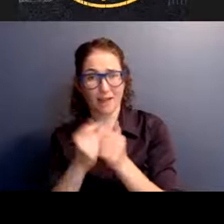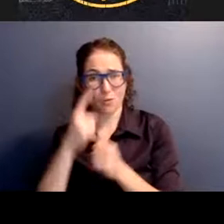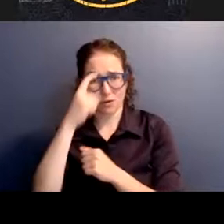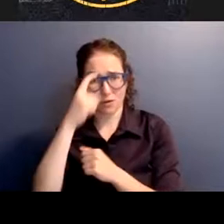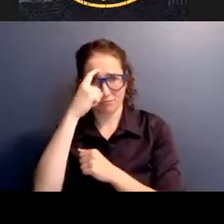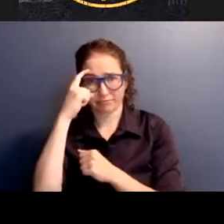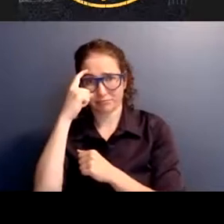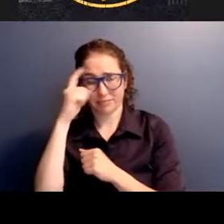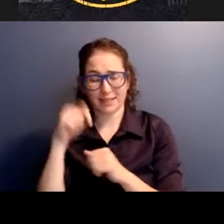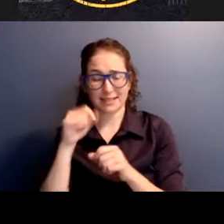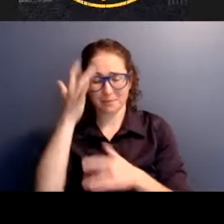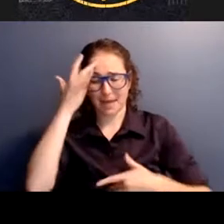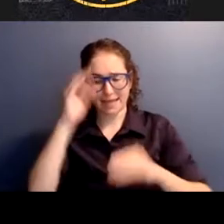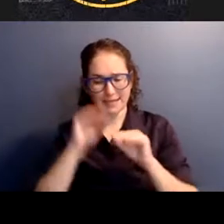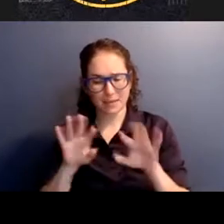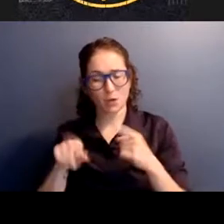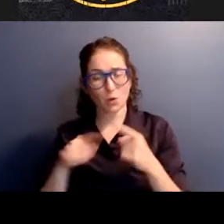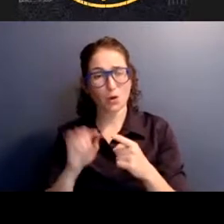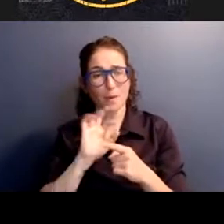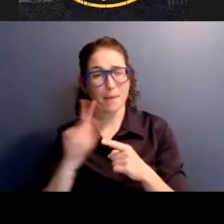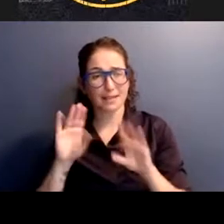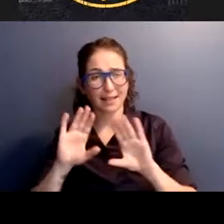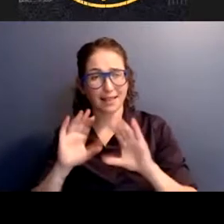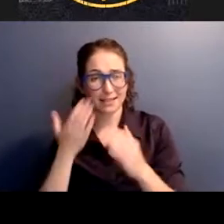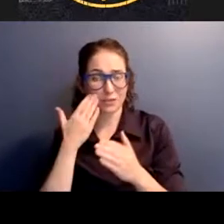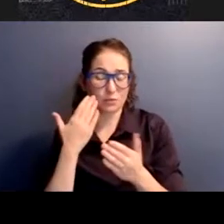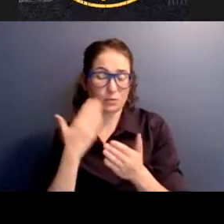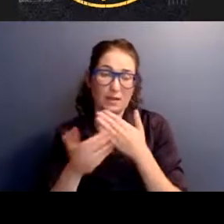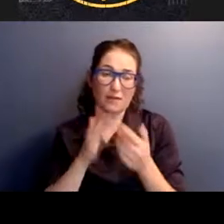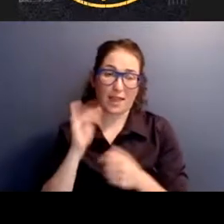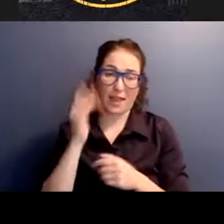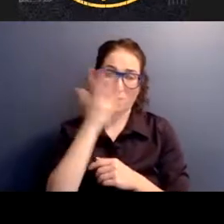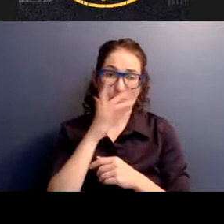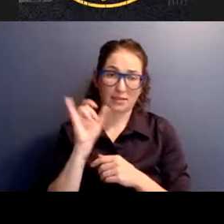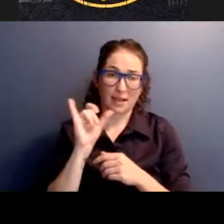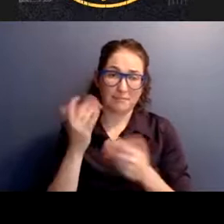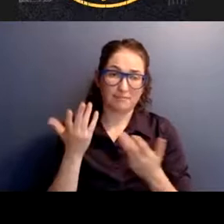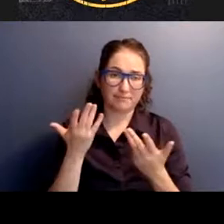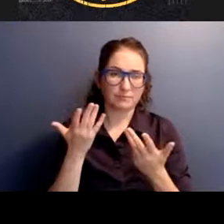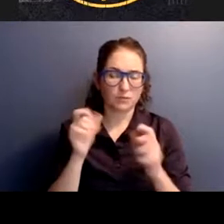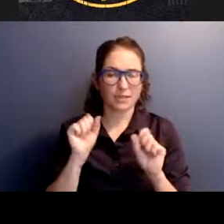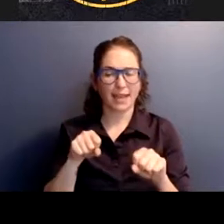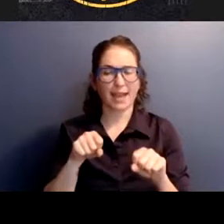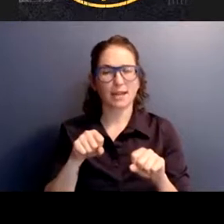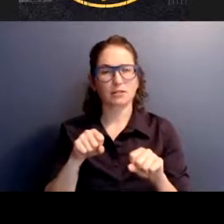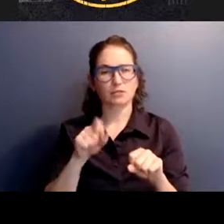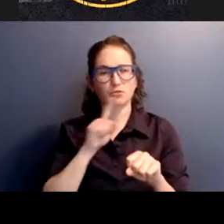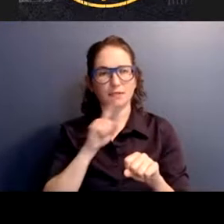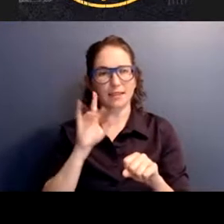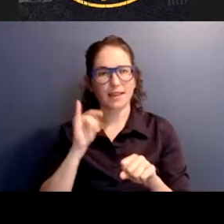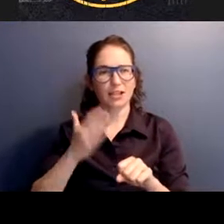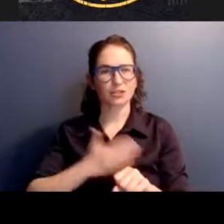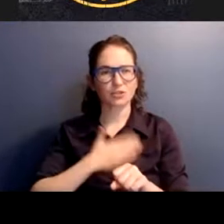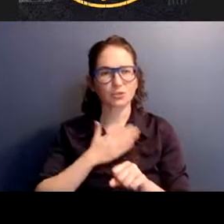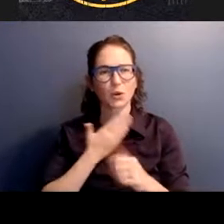pandemic, as we go back into our classrooms in whatever shape, form, and fashion to take that joy and